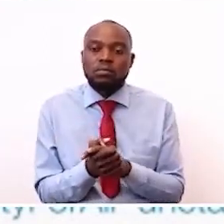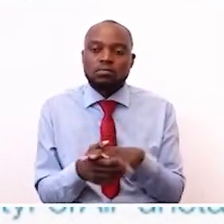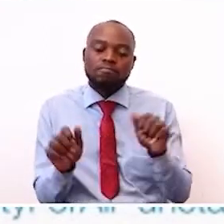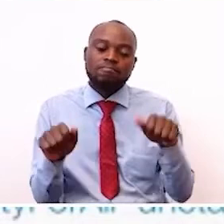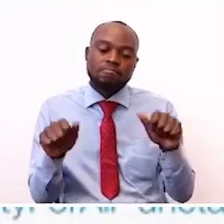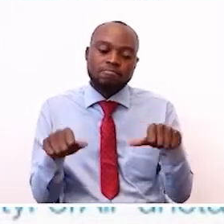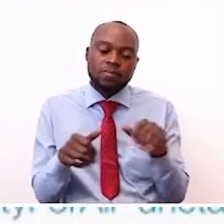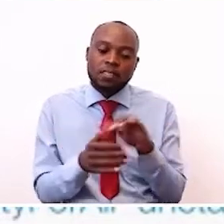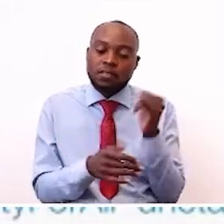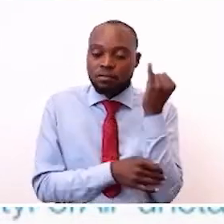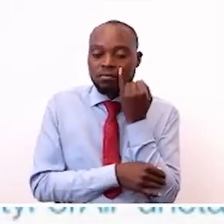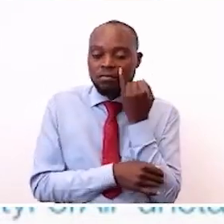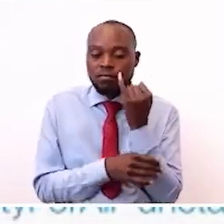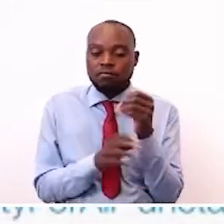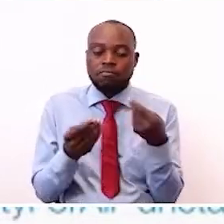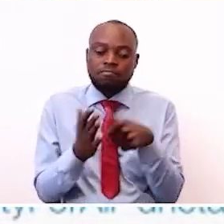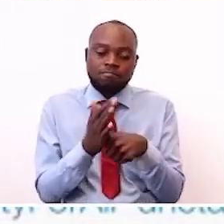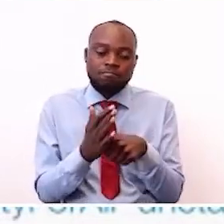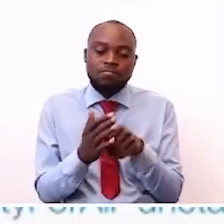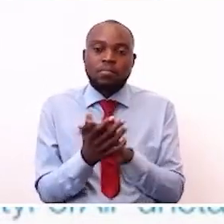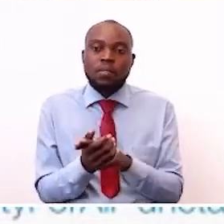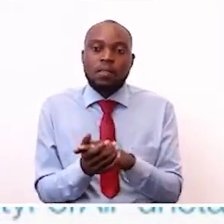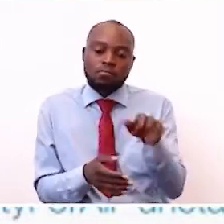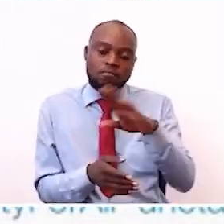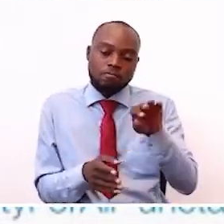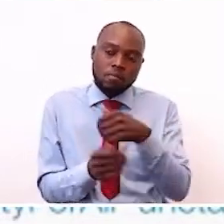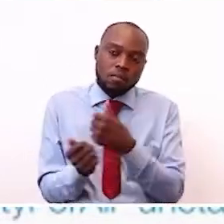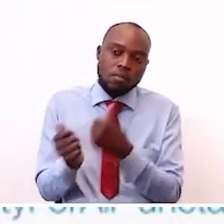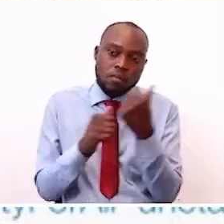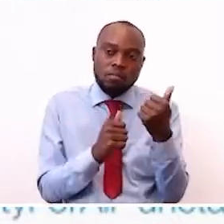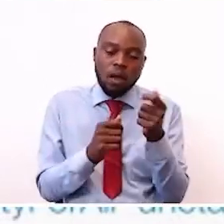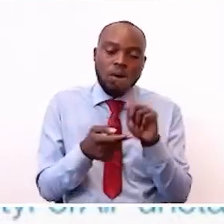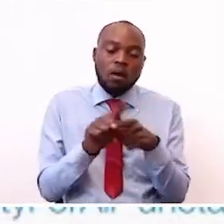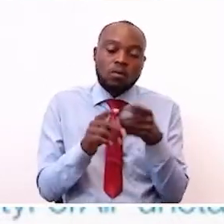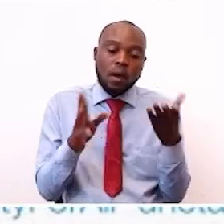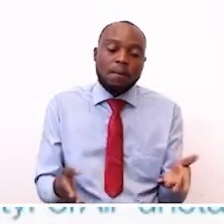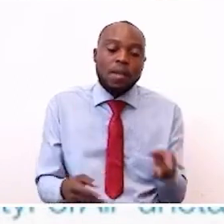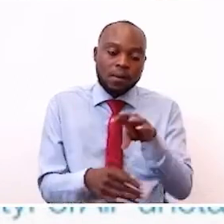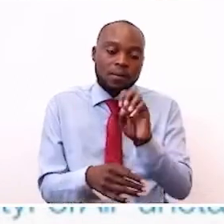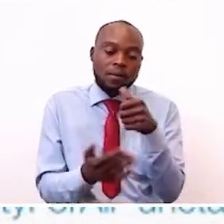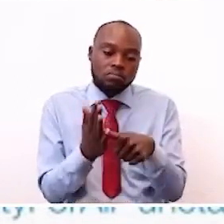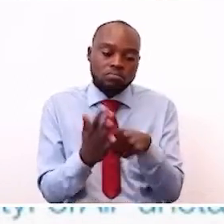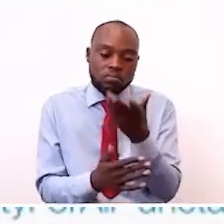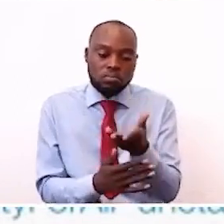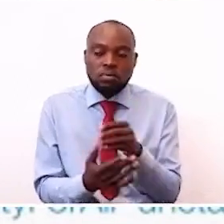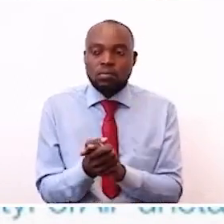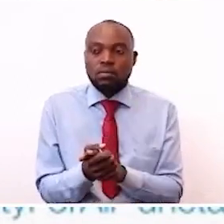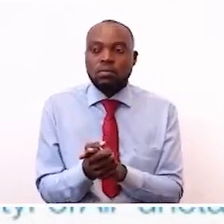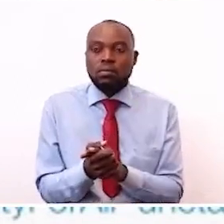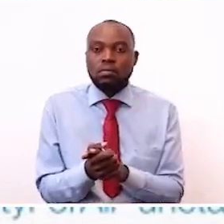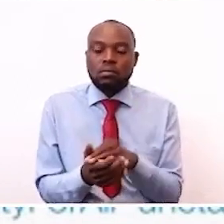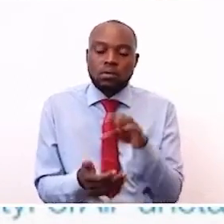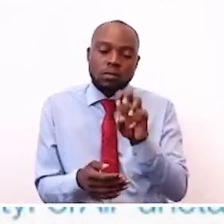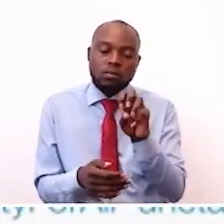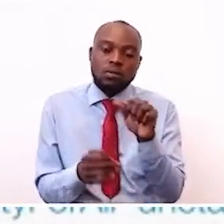only see debt sustainability as repaying your creditors and, if it's all forgiven, you're going to get more debt.